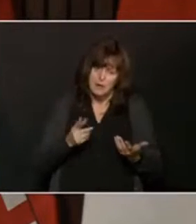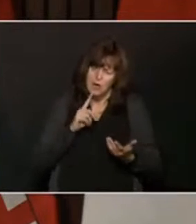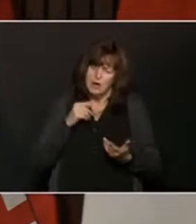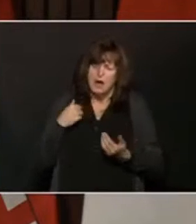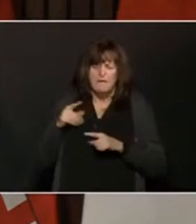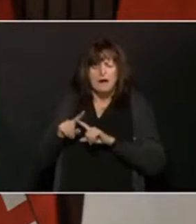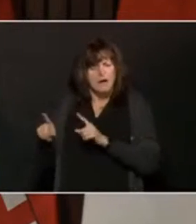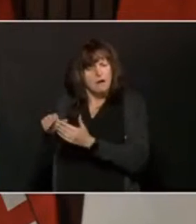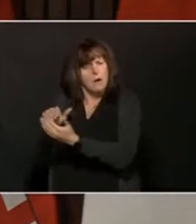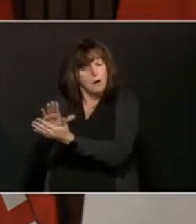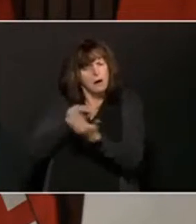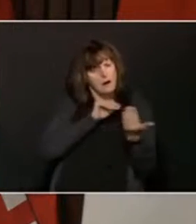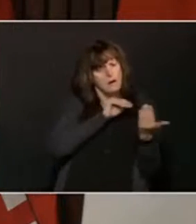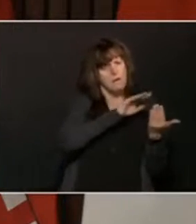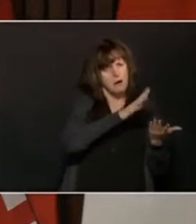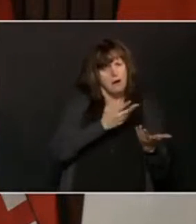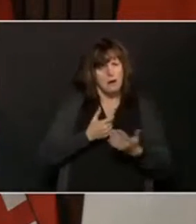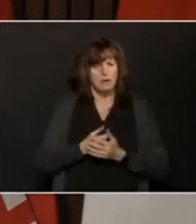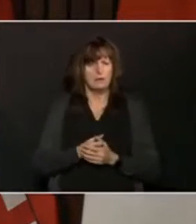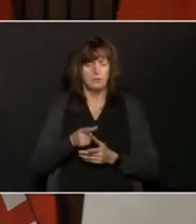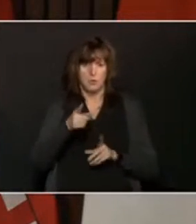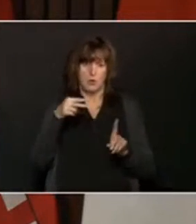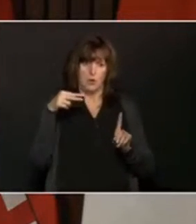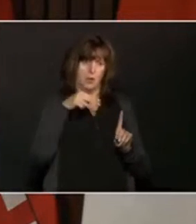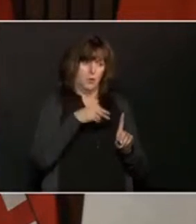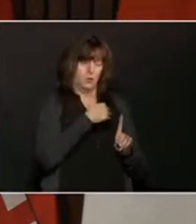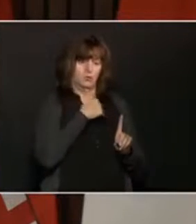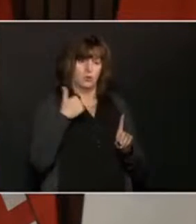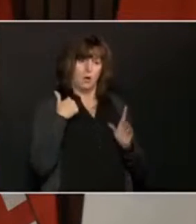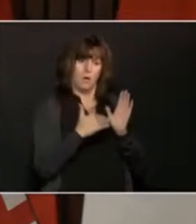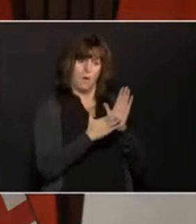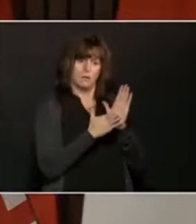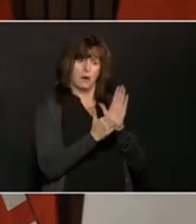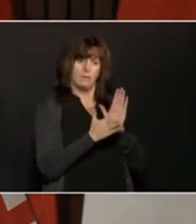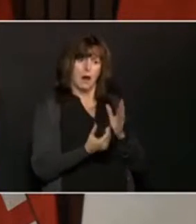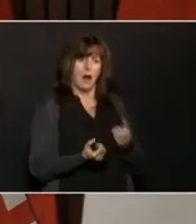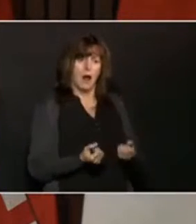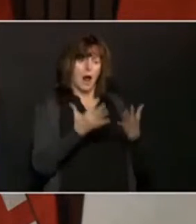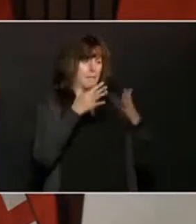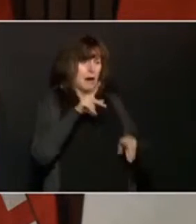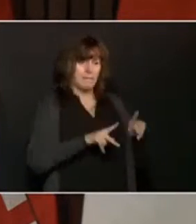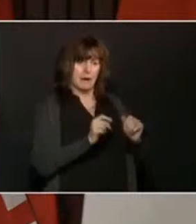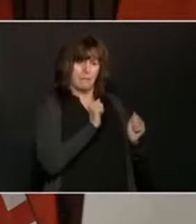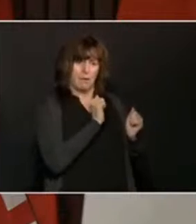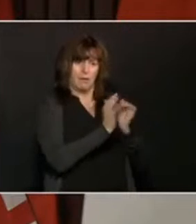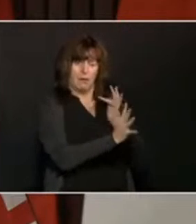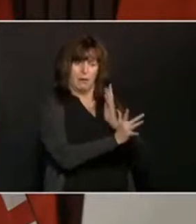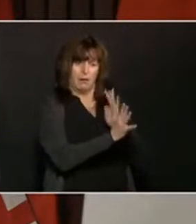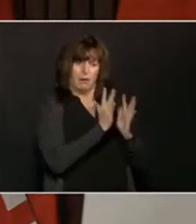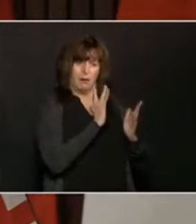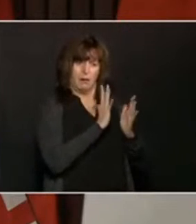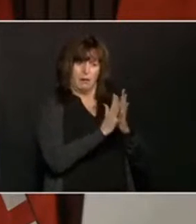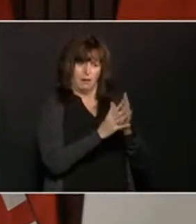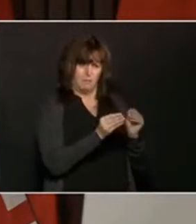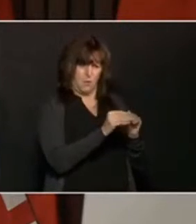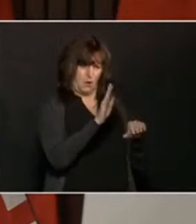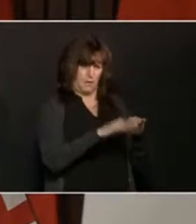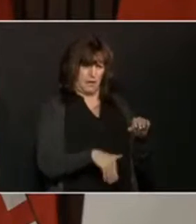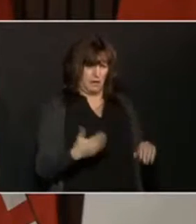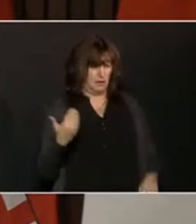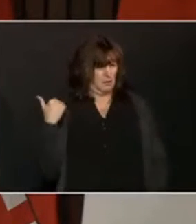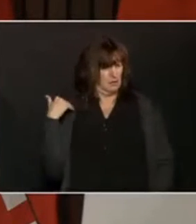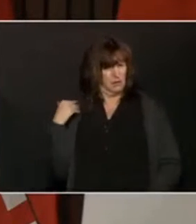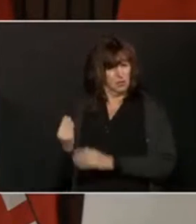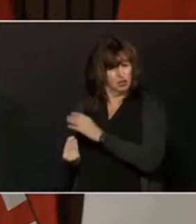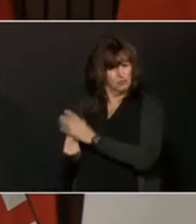the streets in downtown Toronto, the amount of street traffic is much higher than you would have seen during the spring. If you just, I look out of my